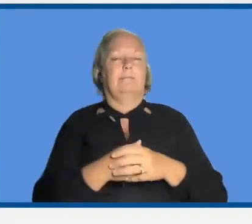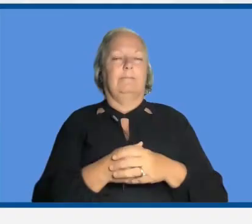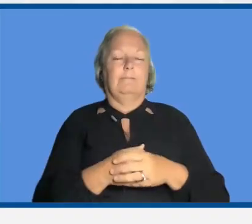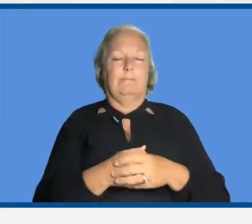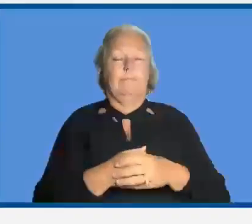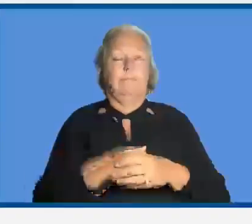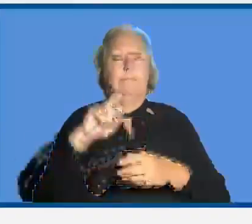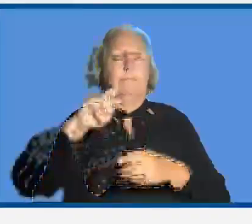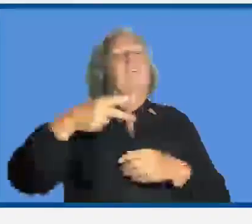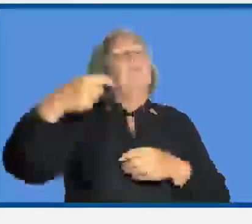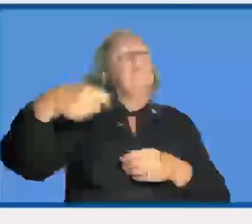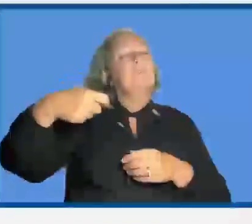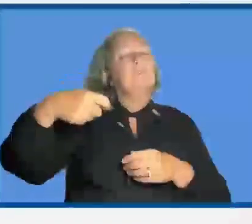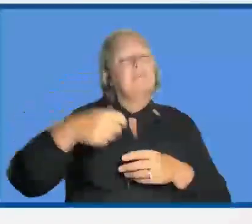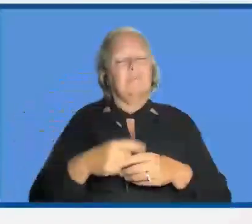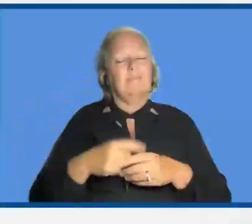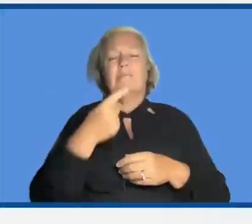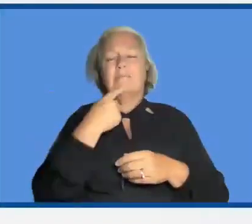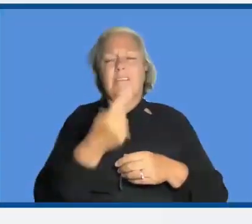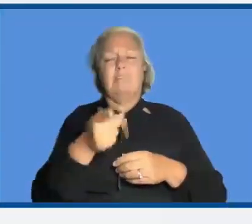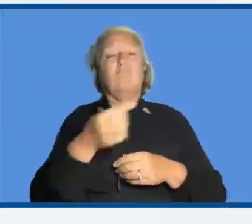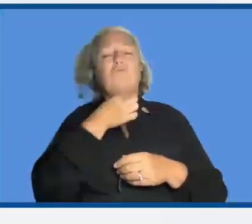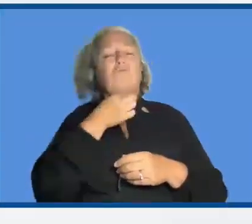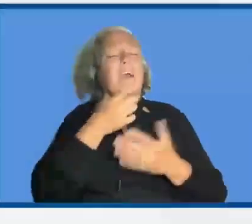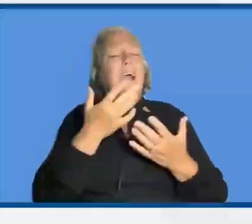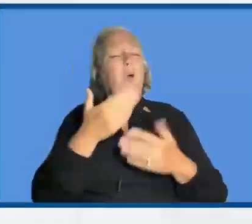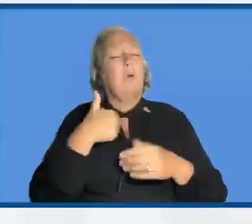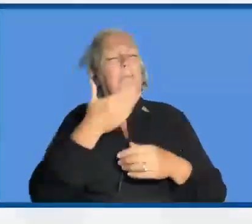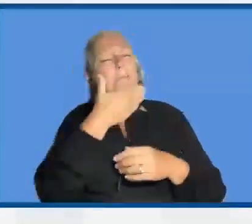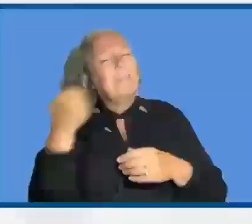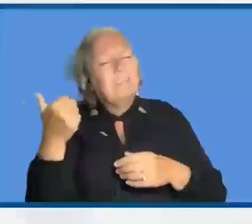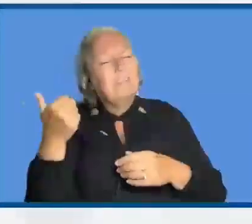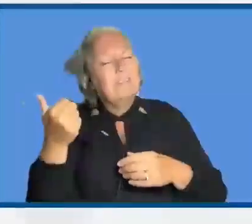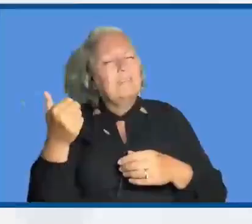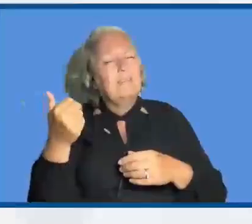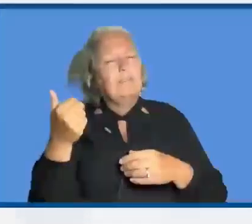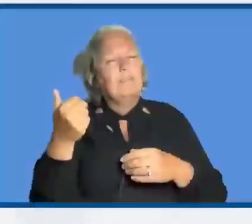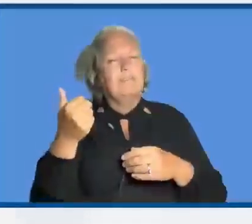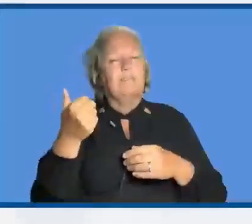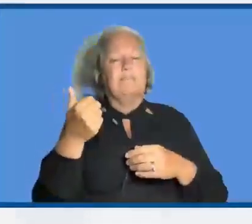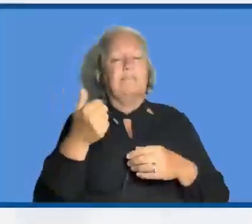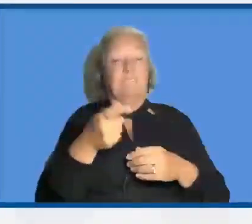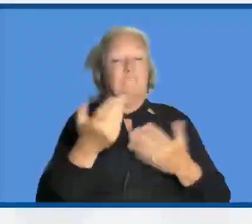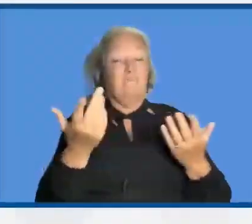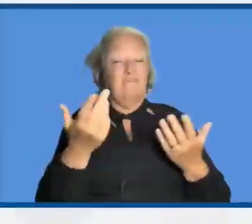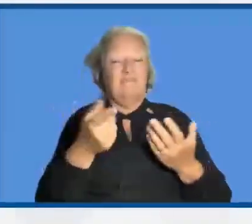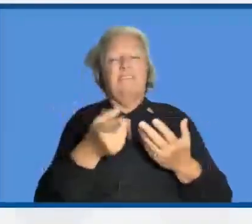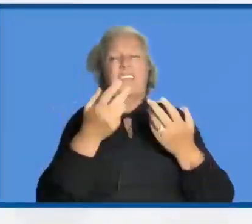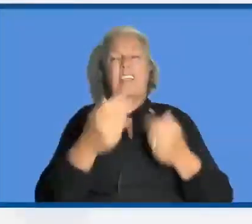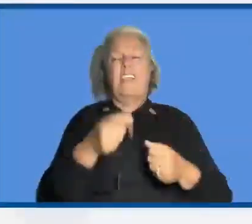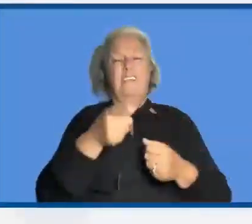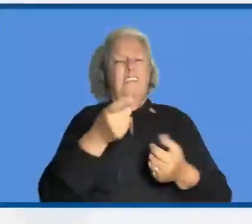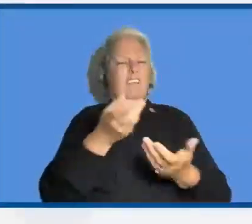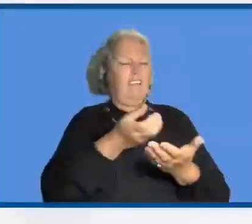risk communication, how can we do it better at AIN when there is a lot of disinformation